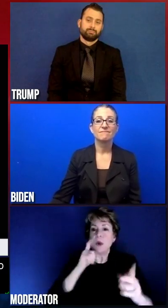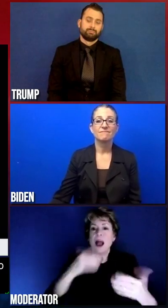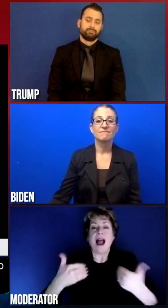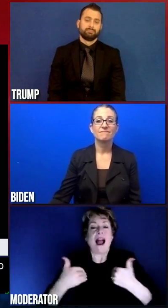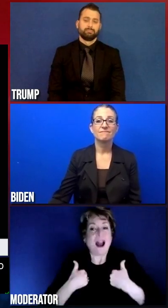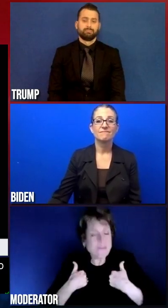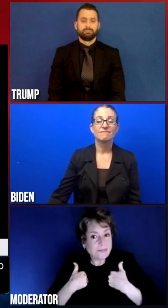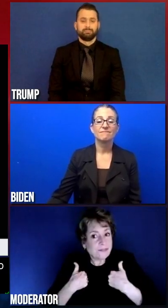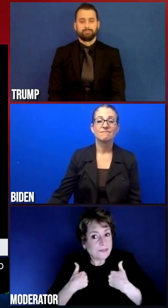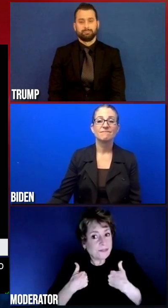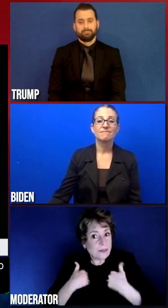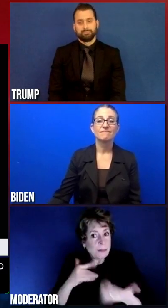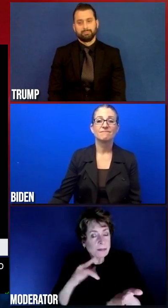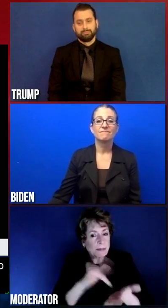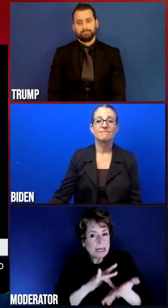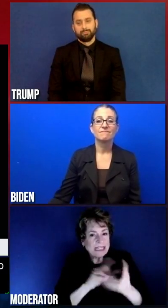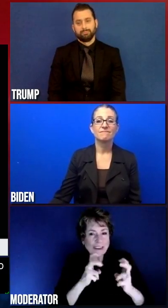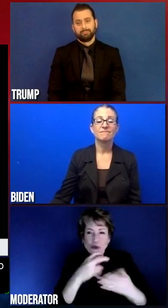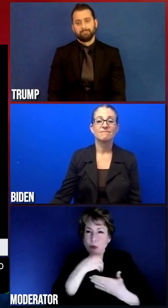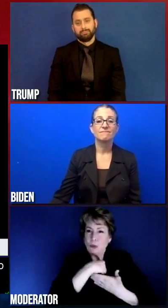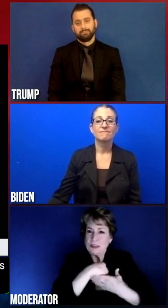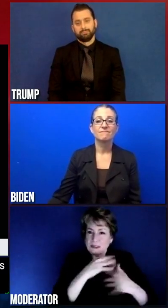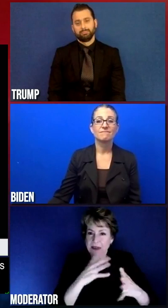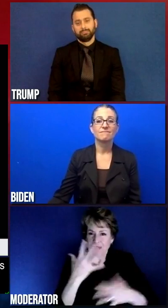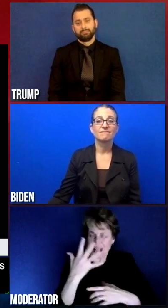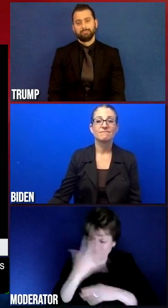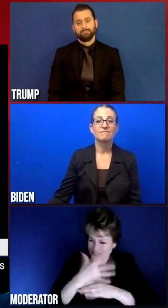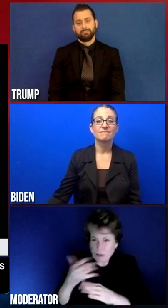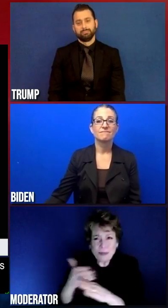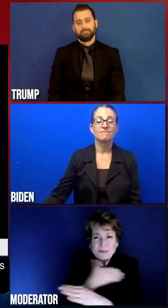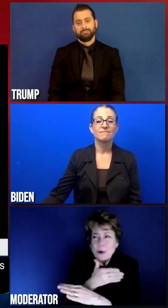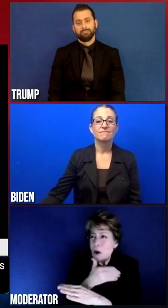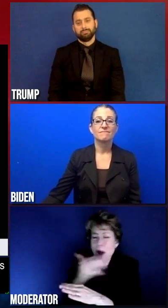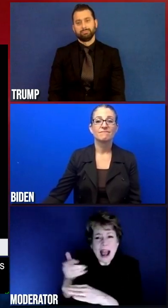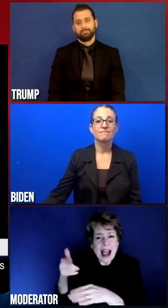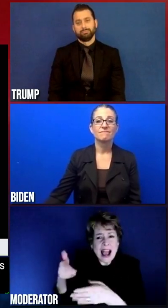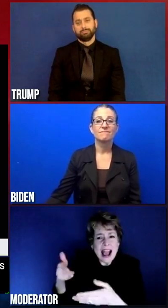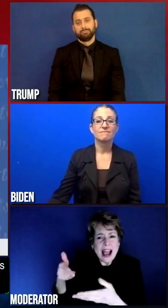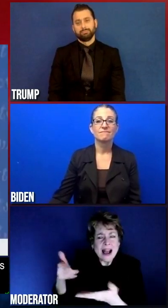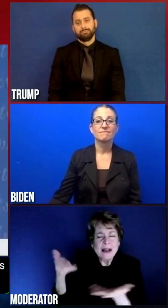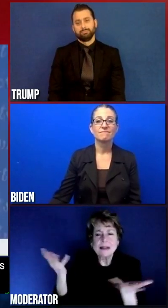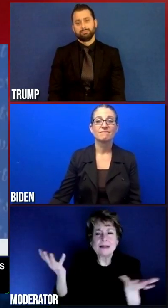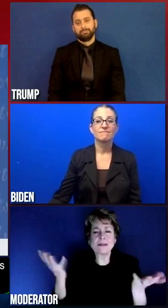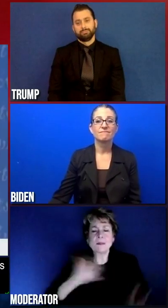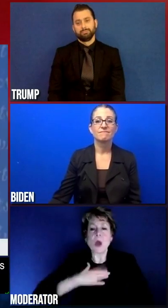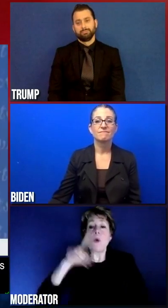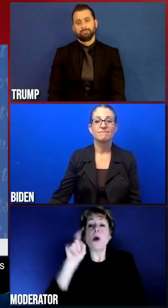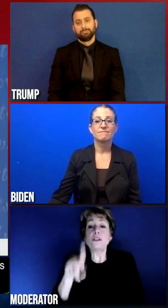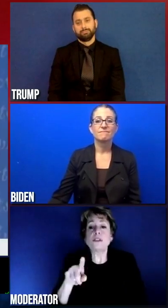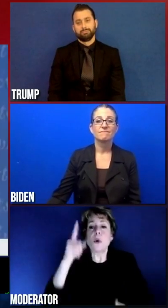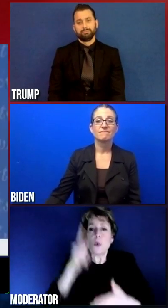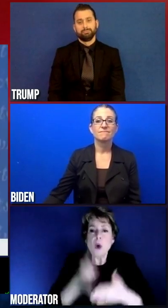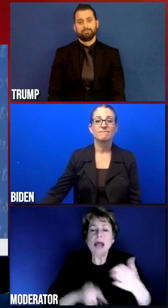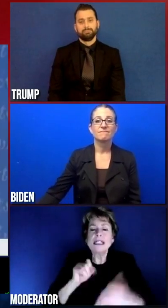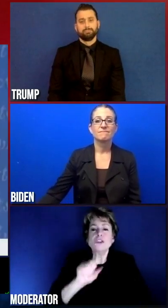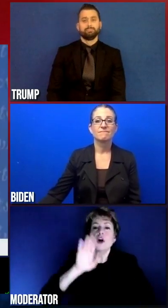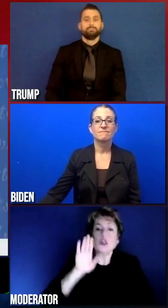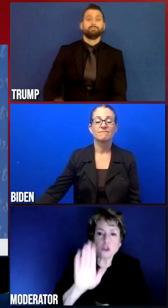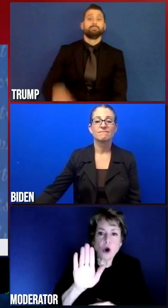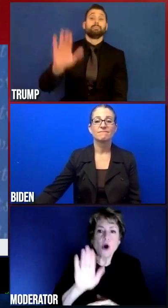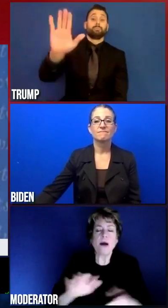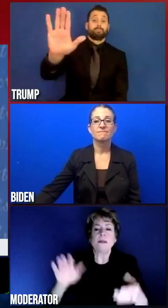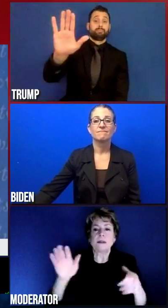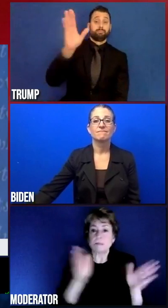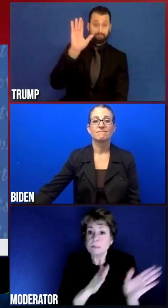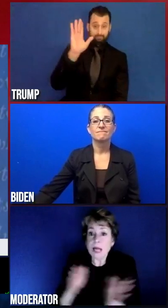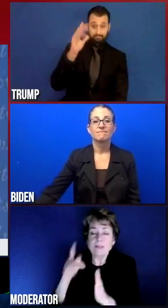before this debate. So my question, sir, is what is the Trump health care plan? Fine. Well, first of all, I guess I'm debating you, not him, but that's okay.